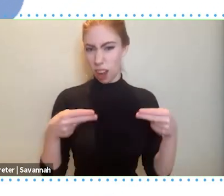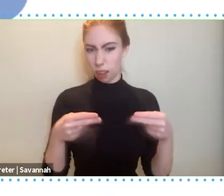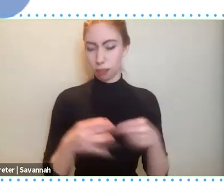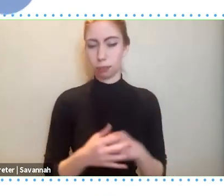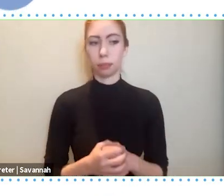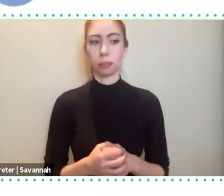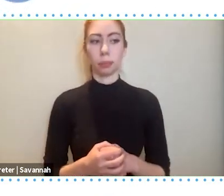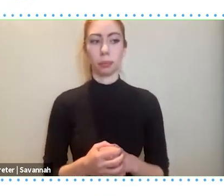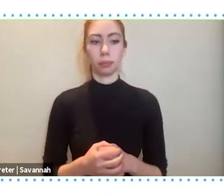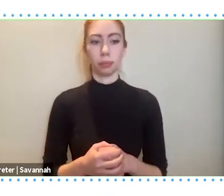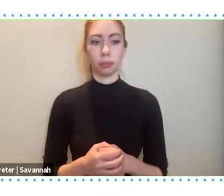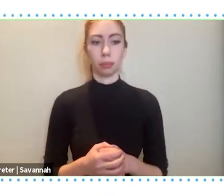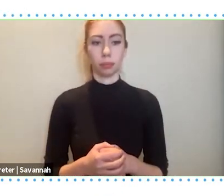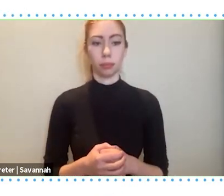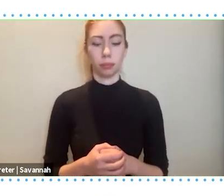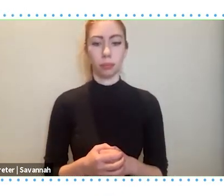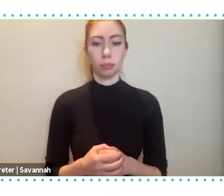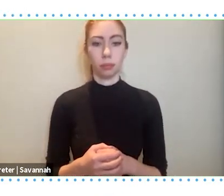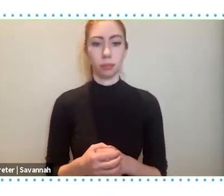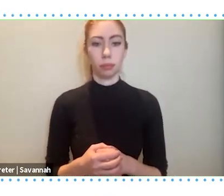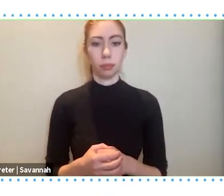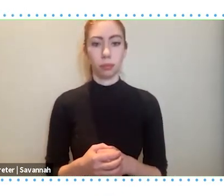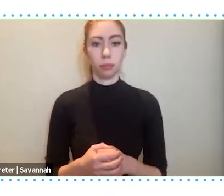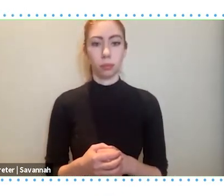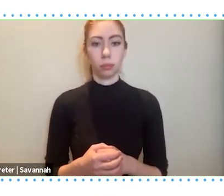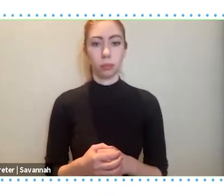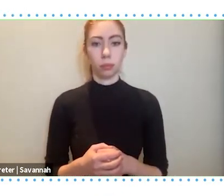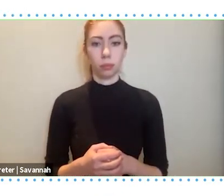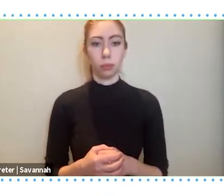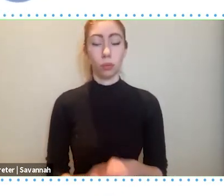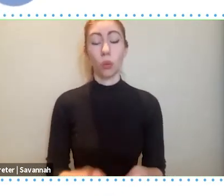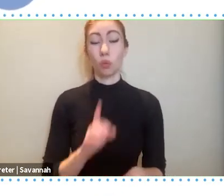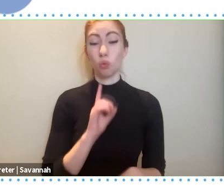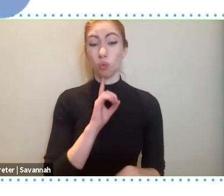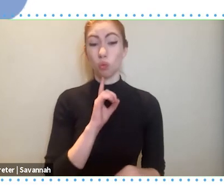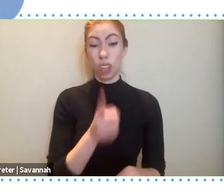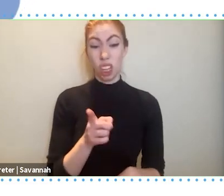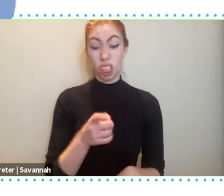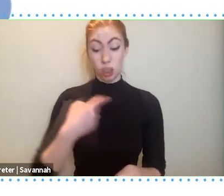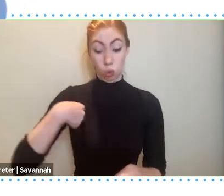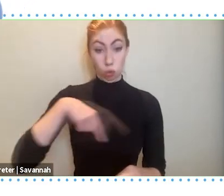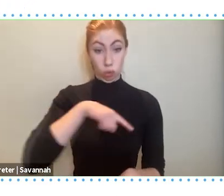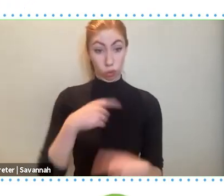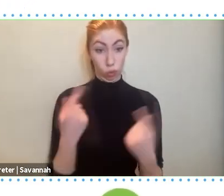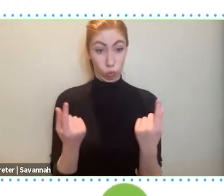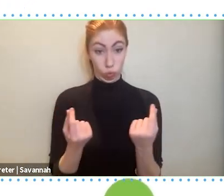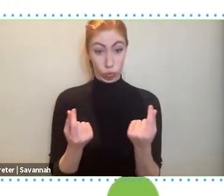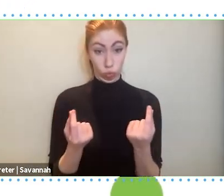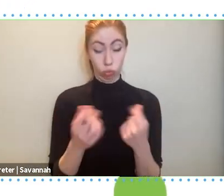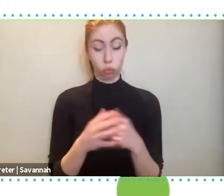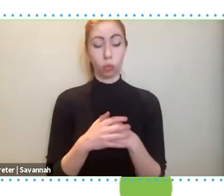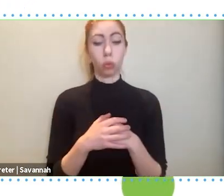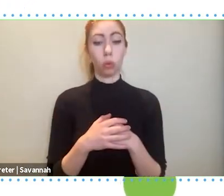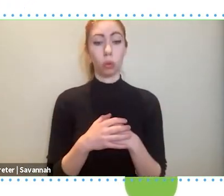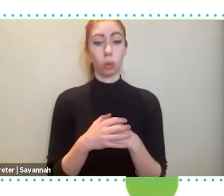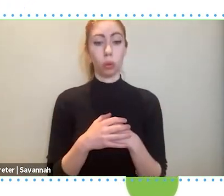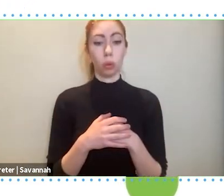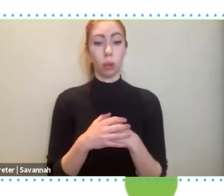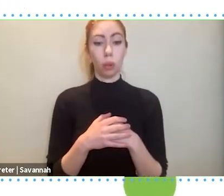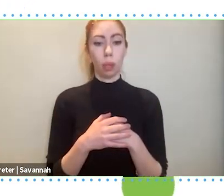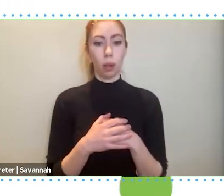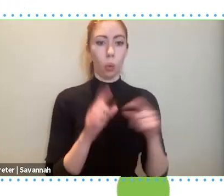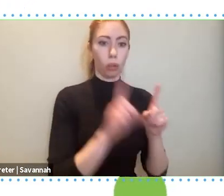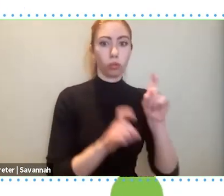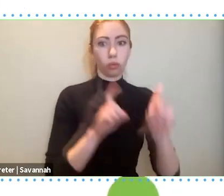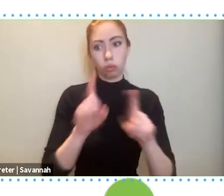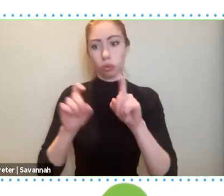this, rather than in the report than give a question by question summary, we created three different sort of categories that allowed us to